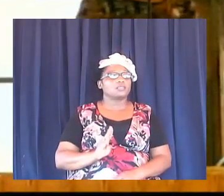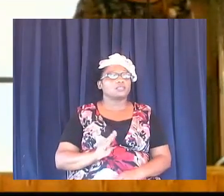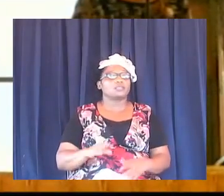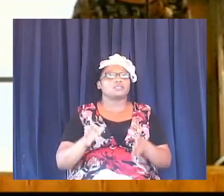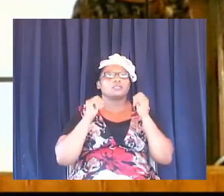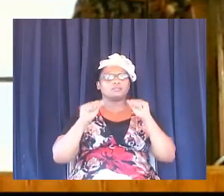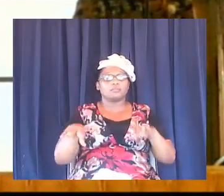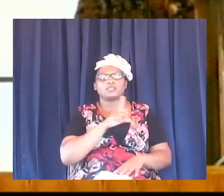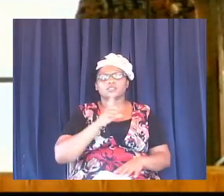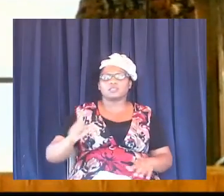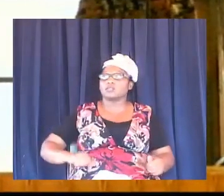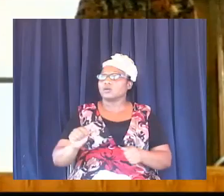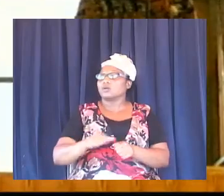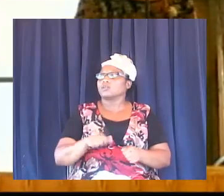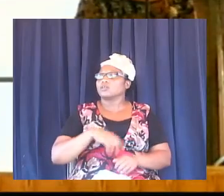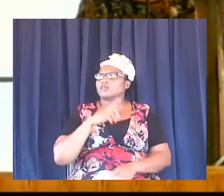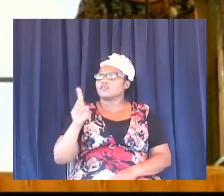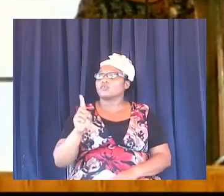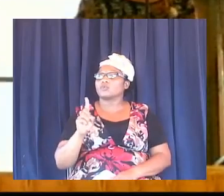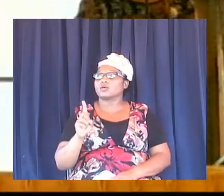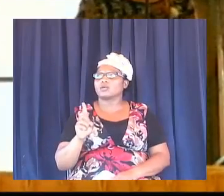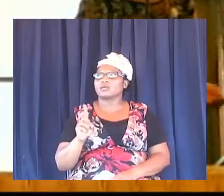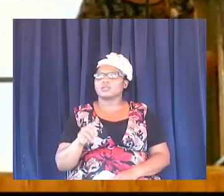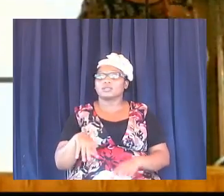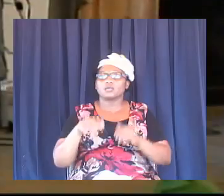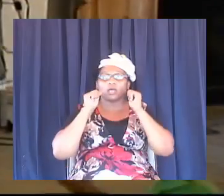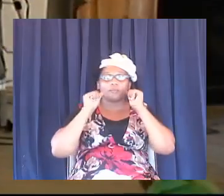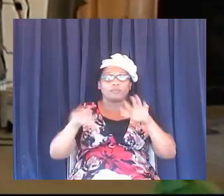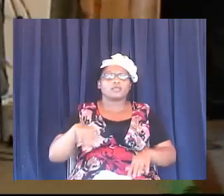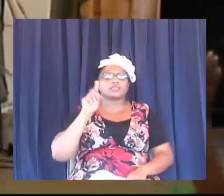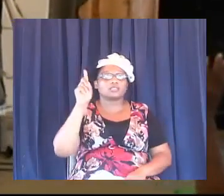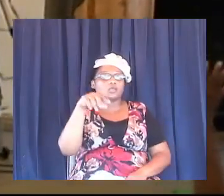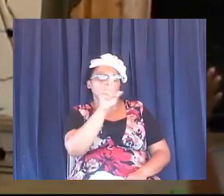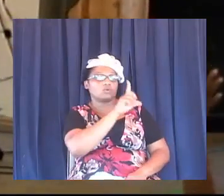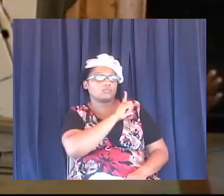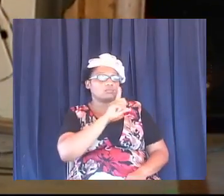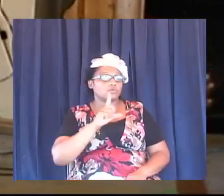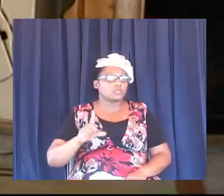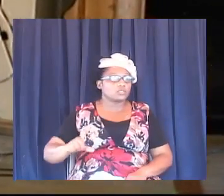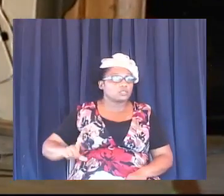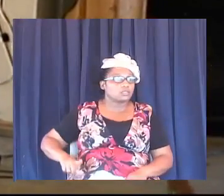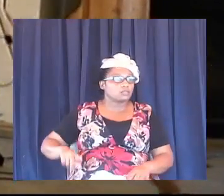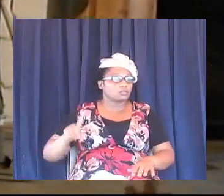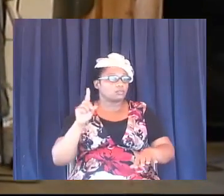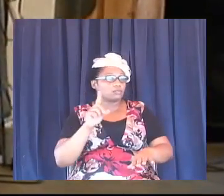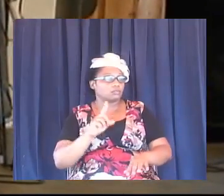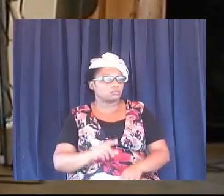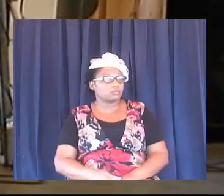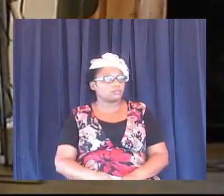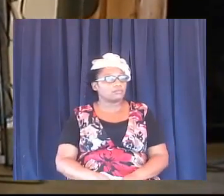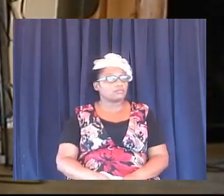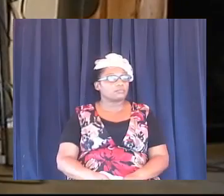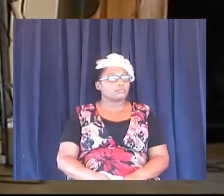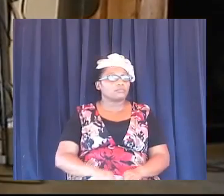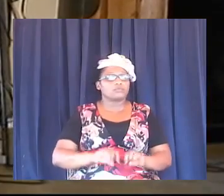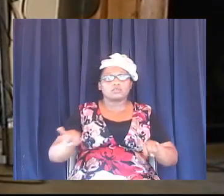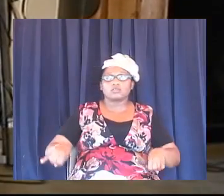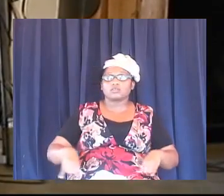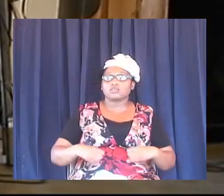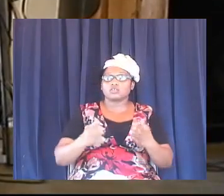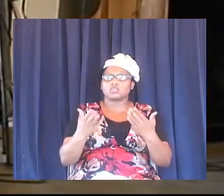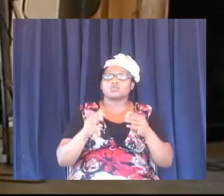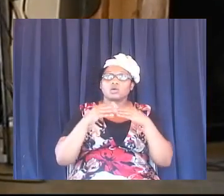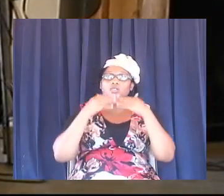Bless the Lord, everyone. Bless the Lord one more time. Praise you God. Know, I praise just want to give